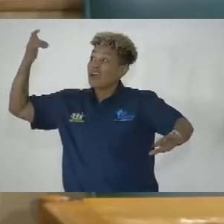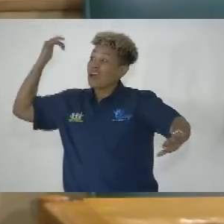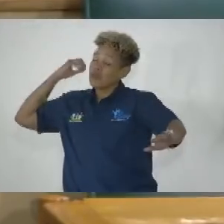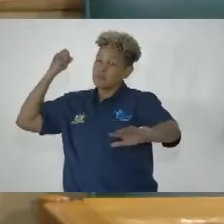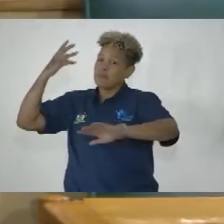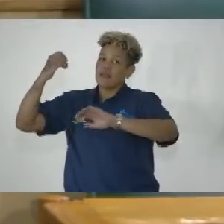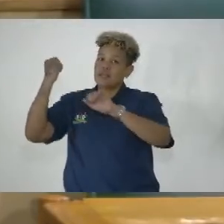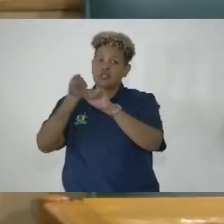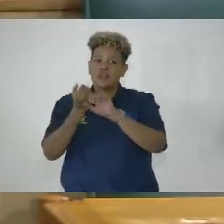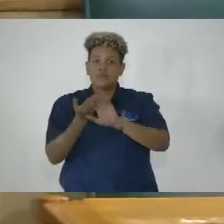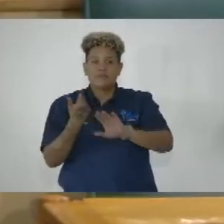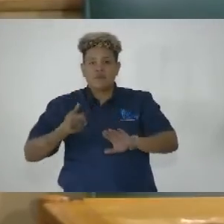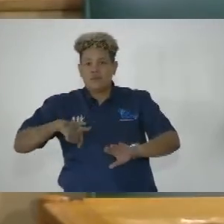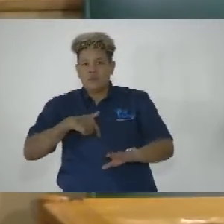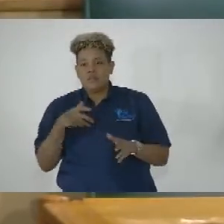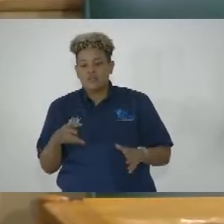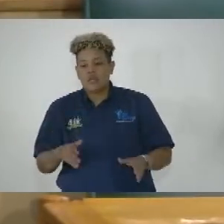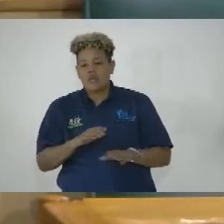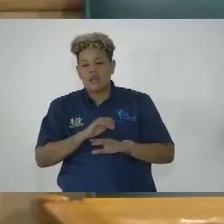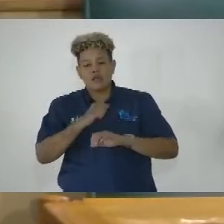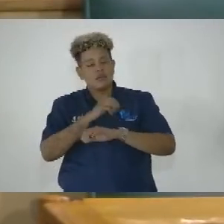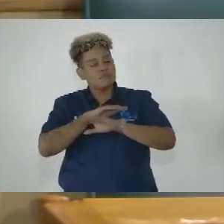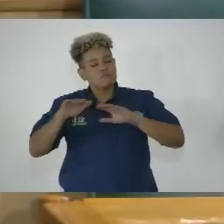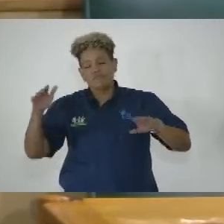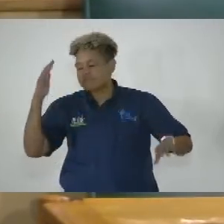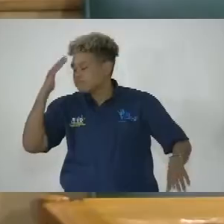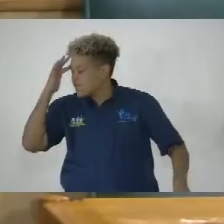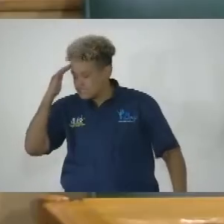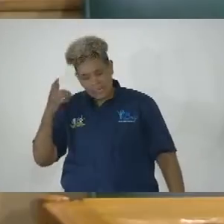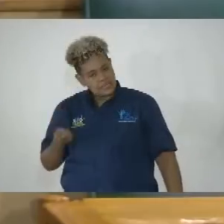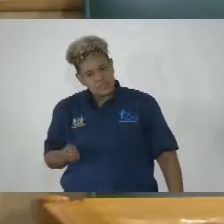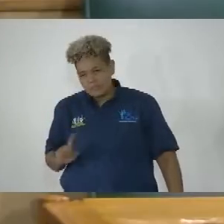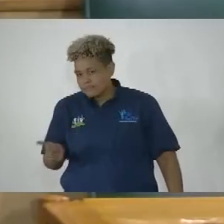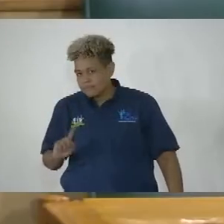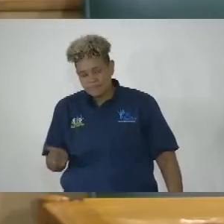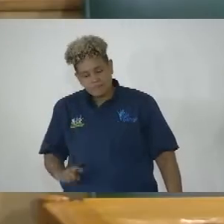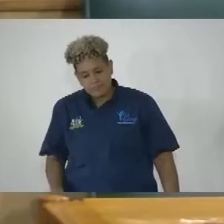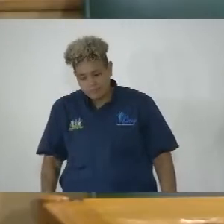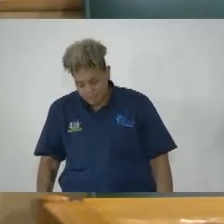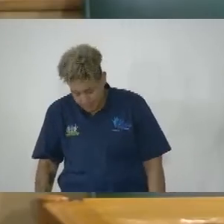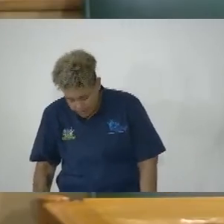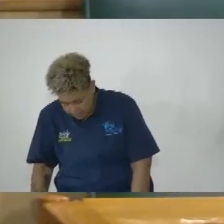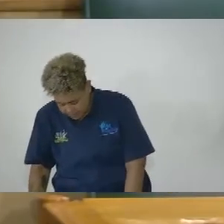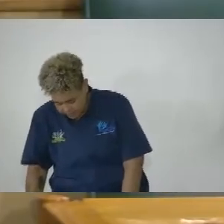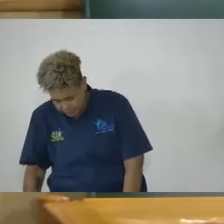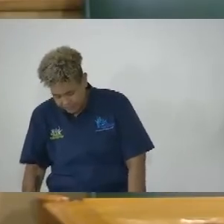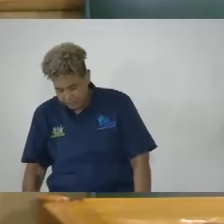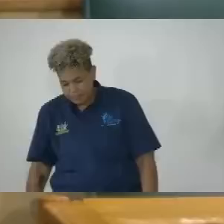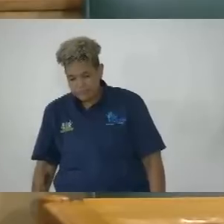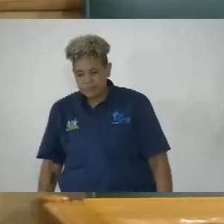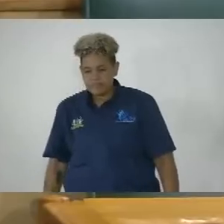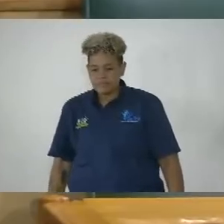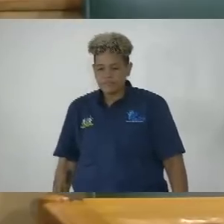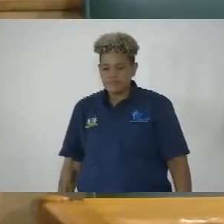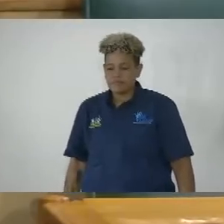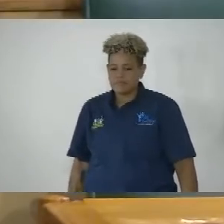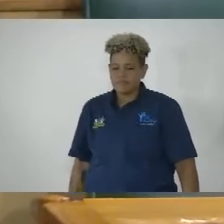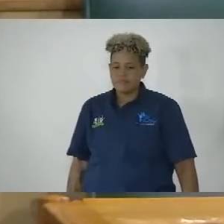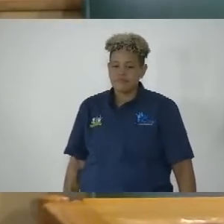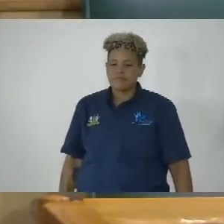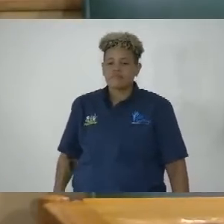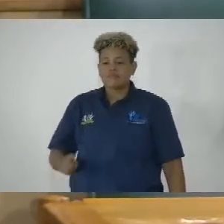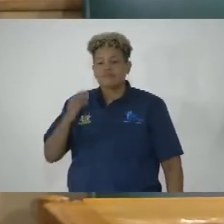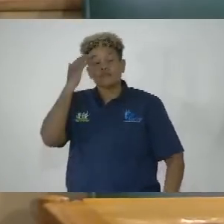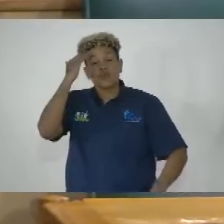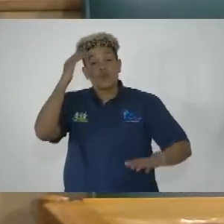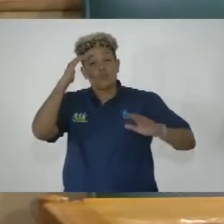decades previously? It makes absolutely no sense. No sense. You know, Mr.